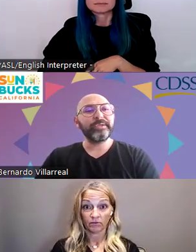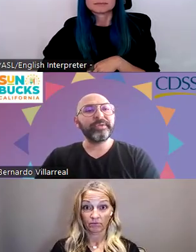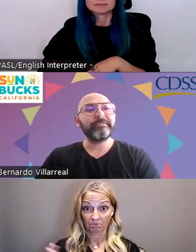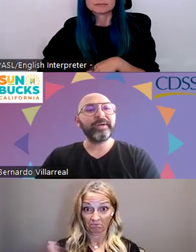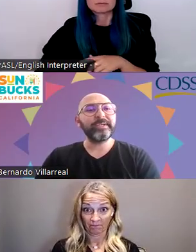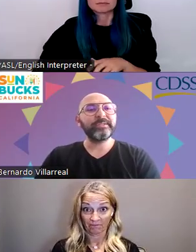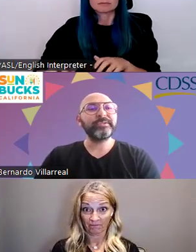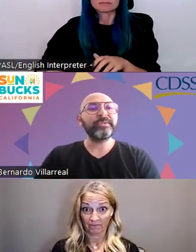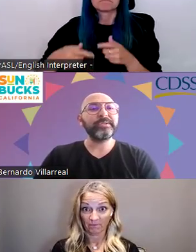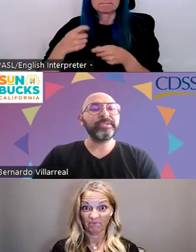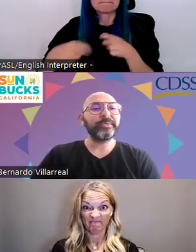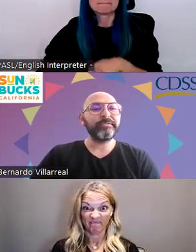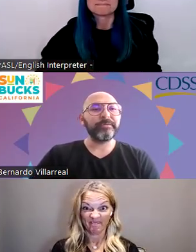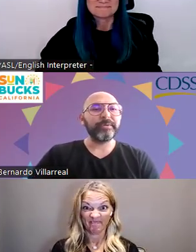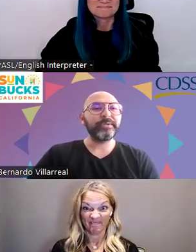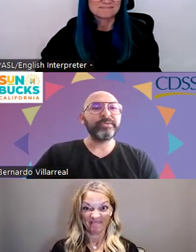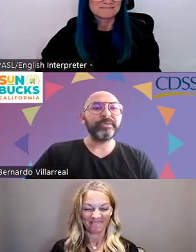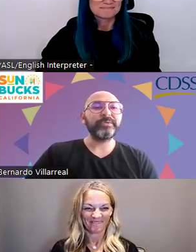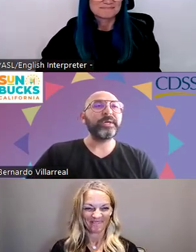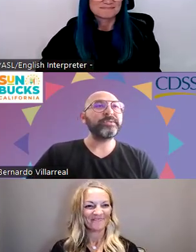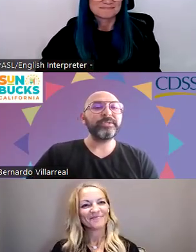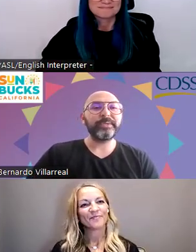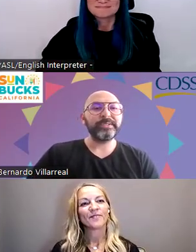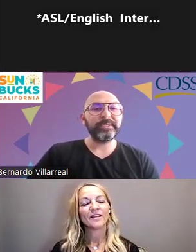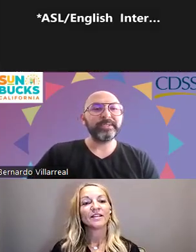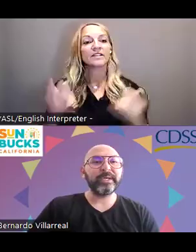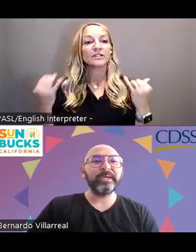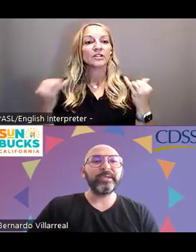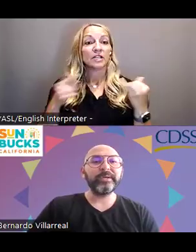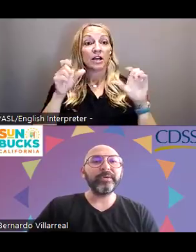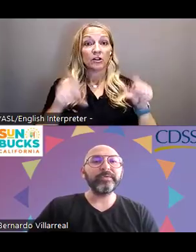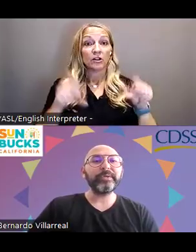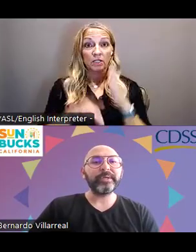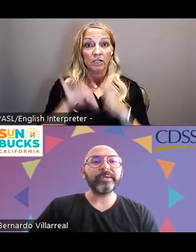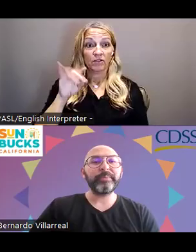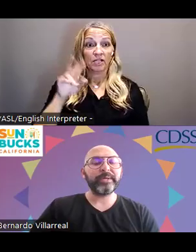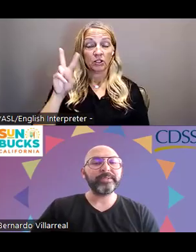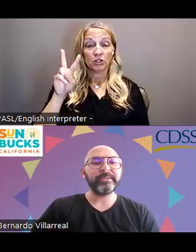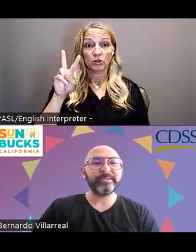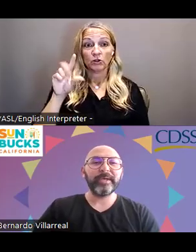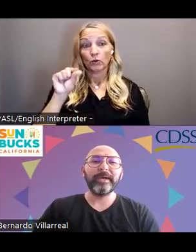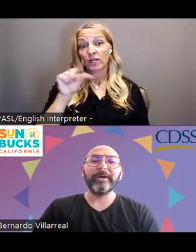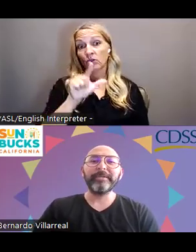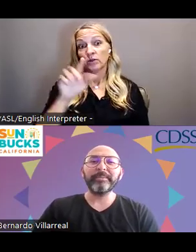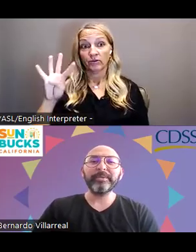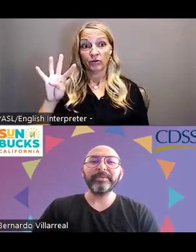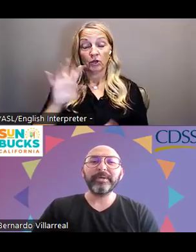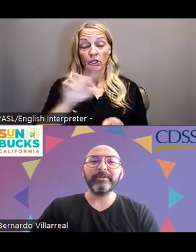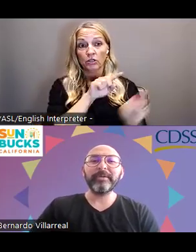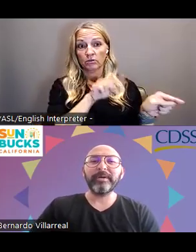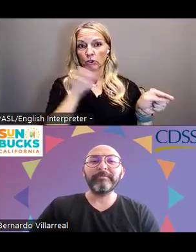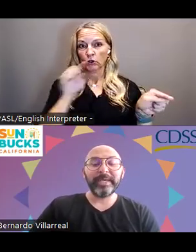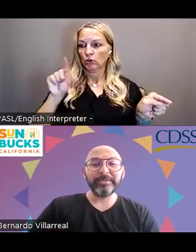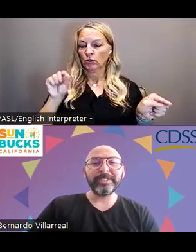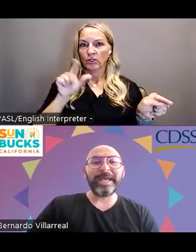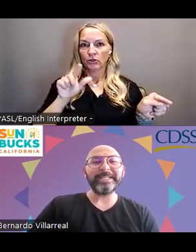On this slide, you can find the 2024 to 2026 year-over-year comparisons of